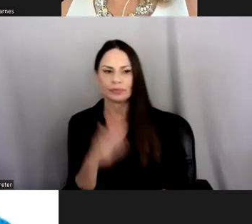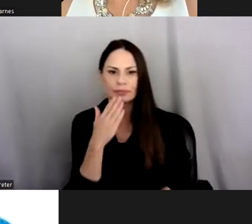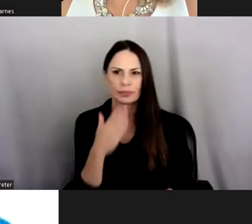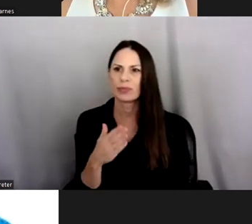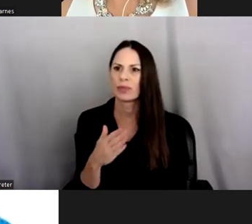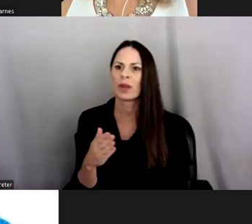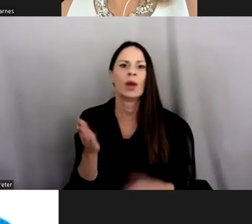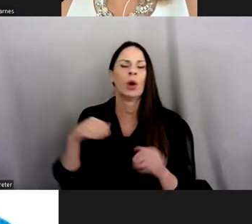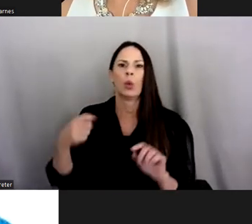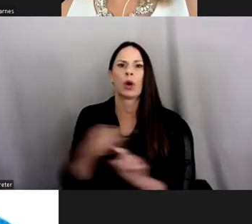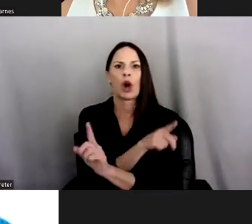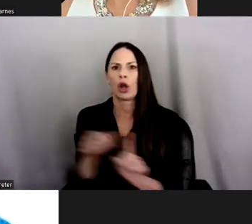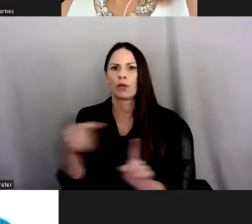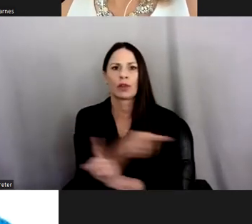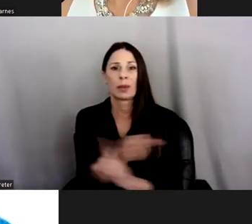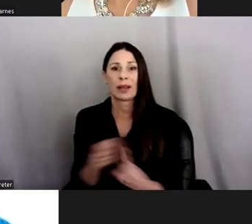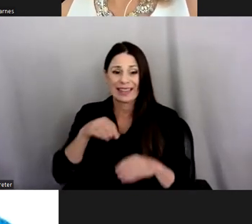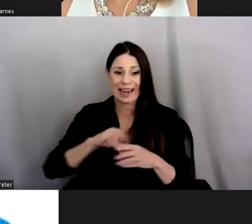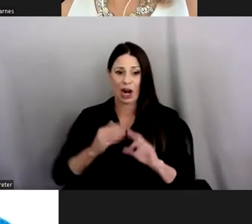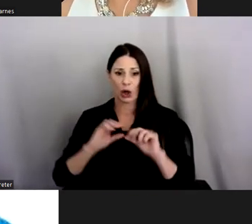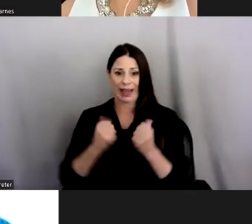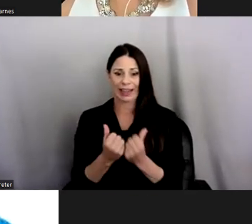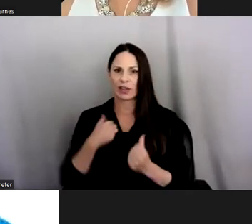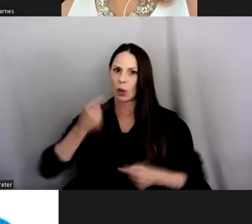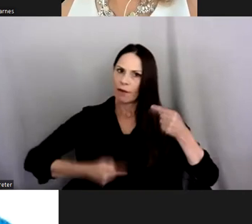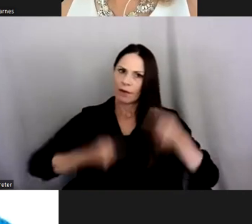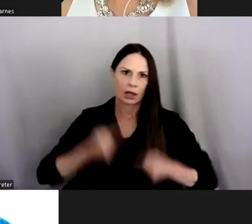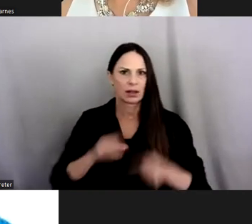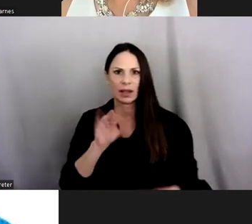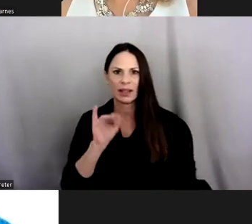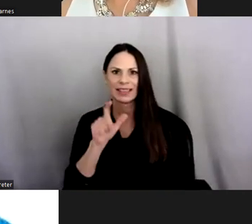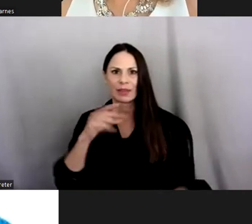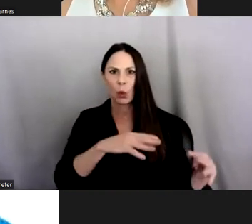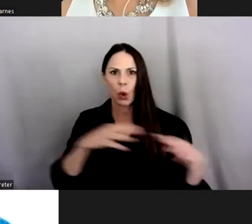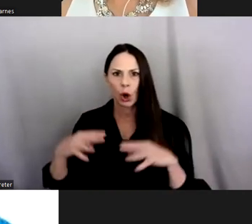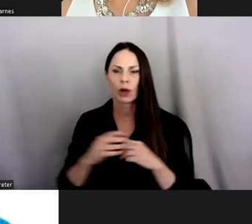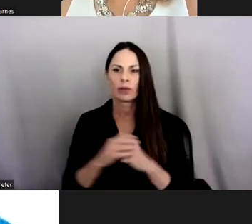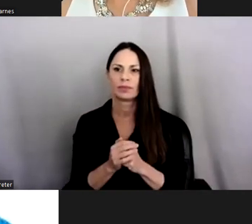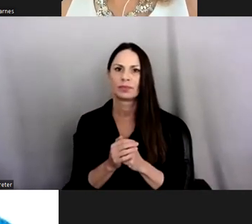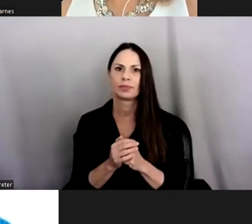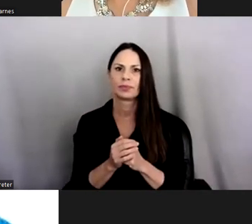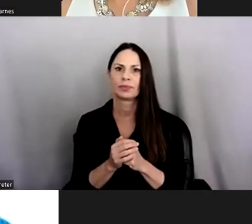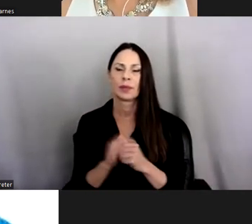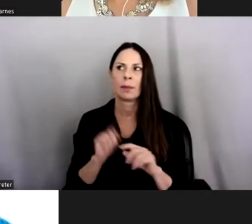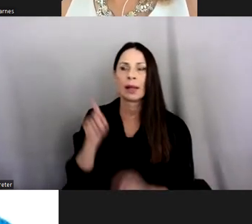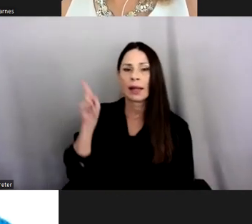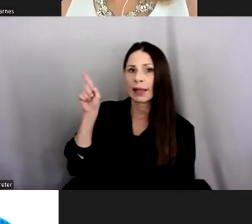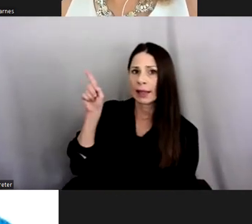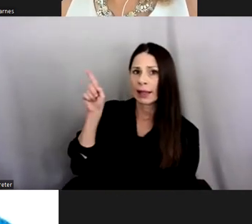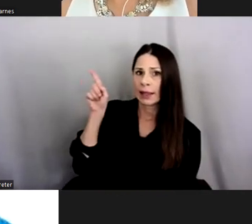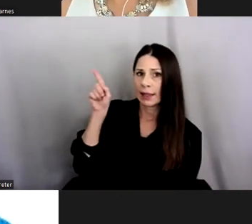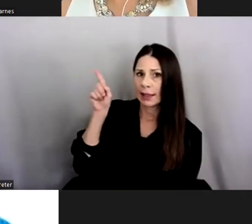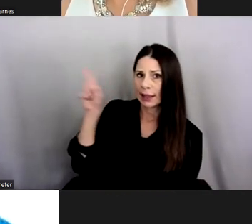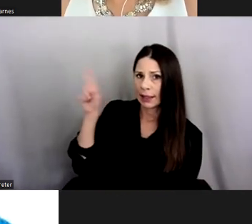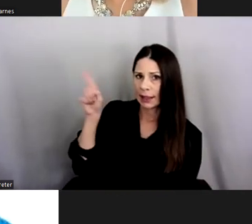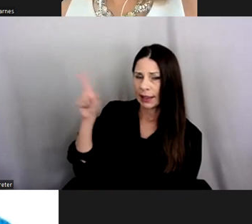and we're having a civil war in our agency. And technically, he's saying, and he's one of the authors, and we went to